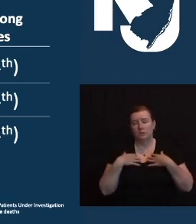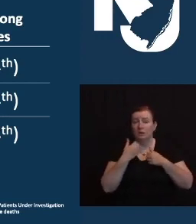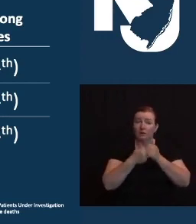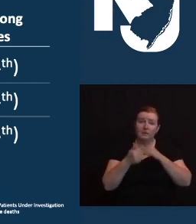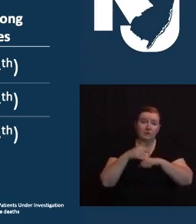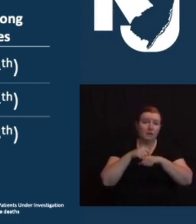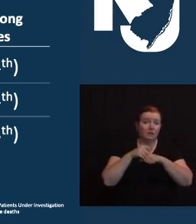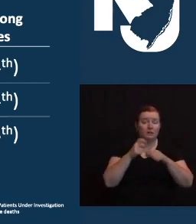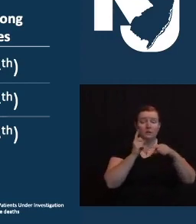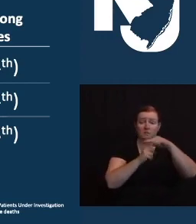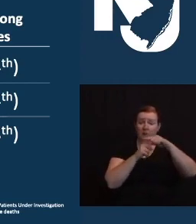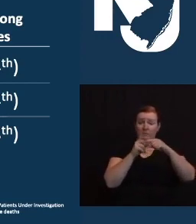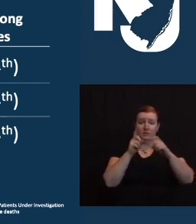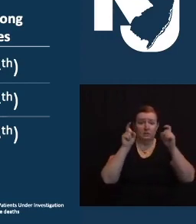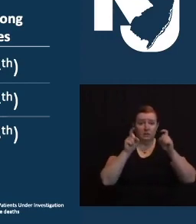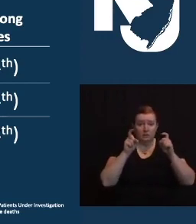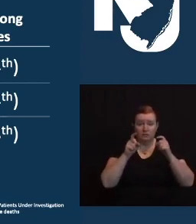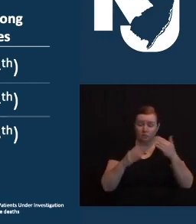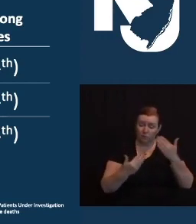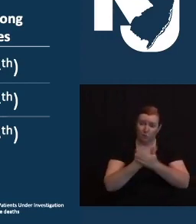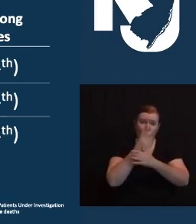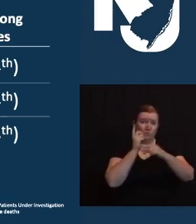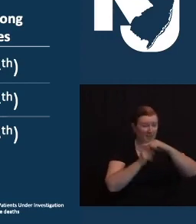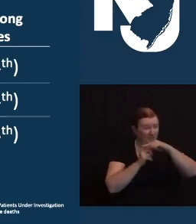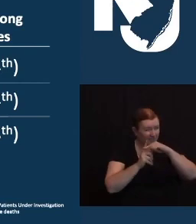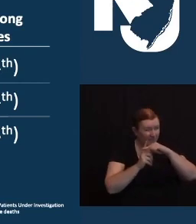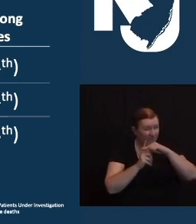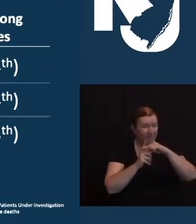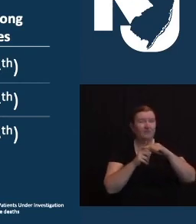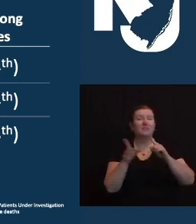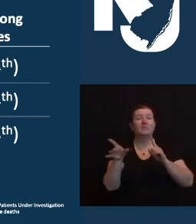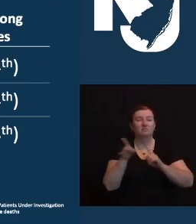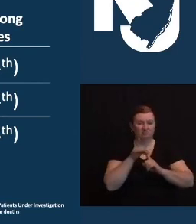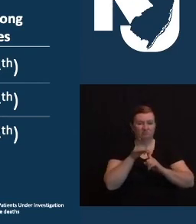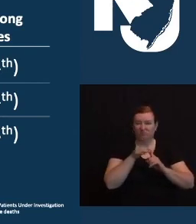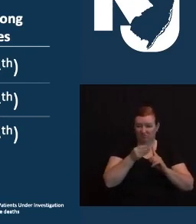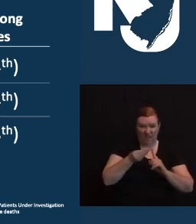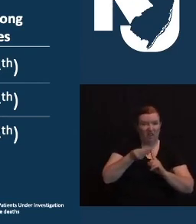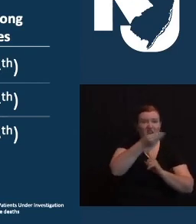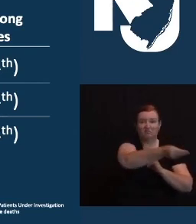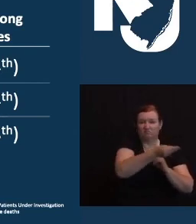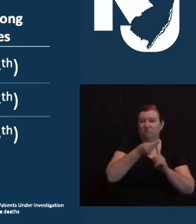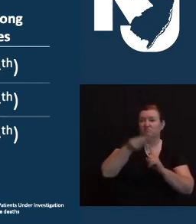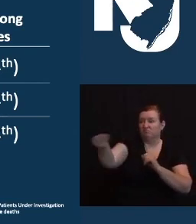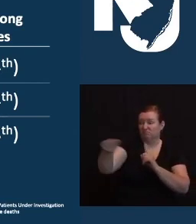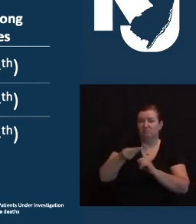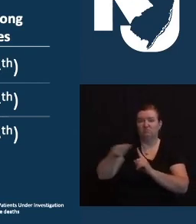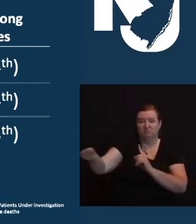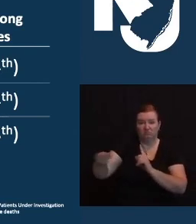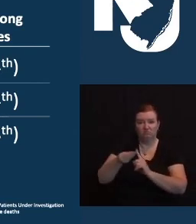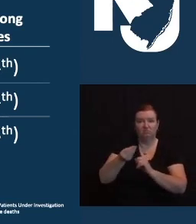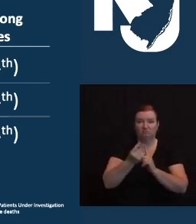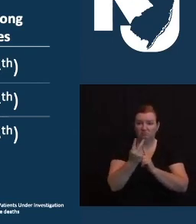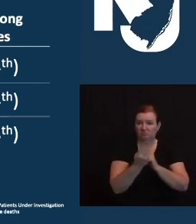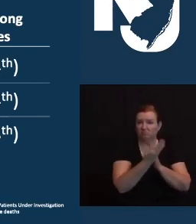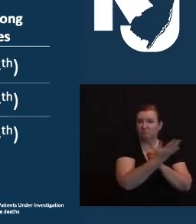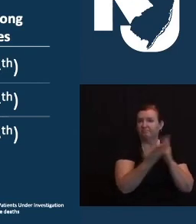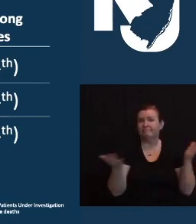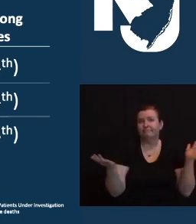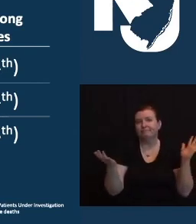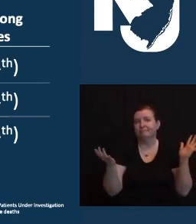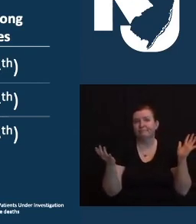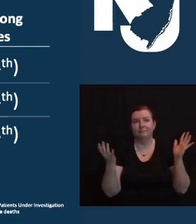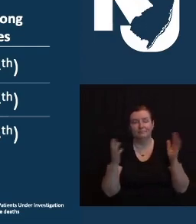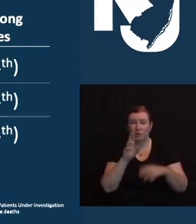a person who could spread this disease, even unwittingly, to others and push our transmission rate even higher. Again, this is